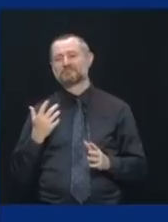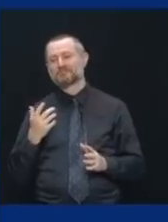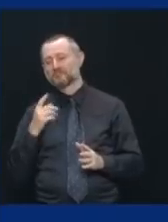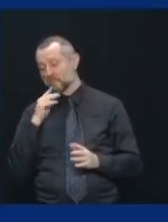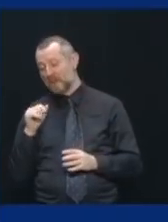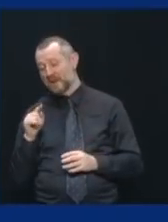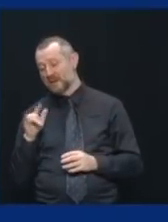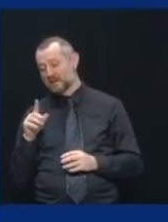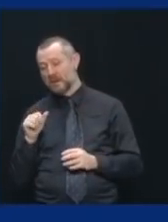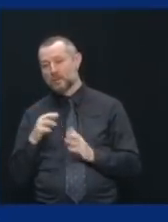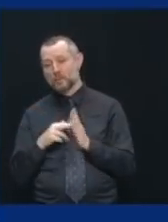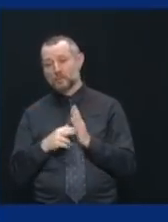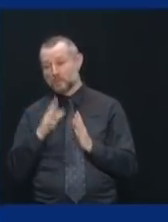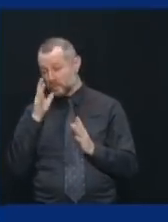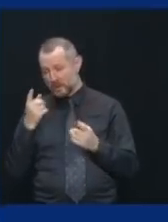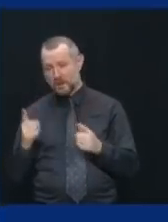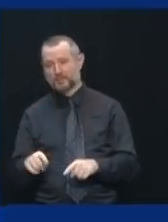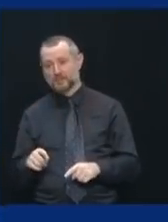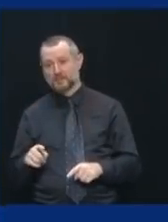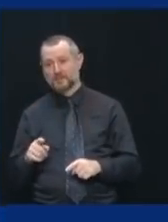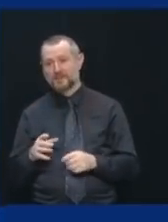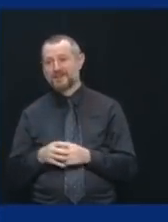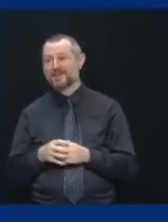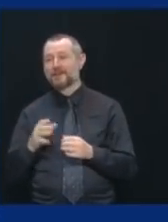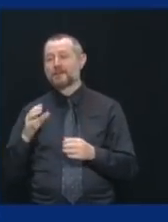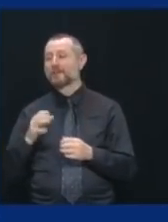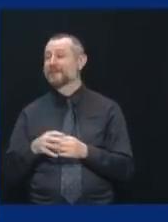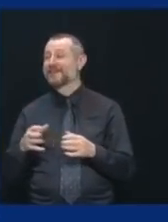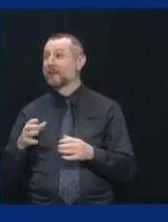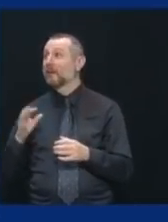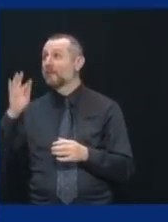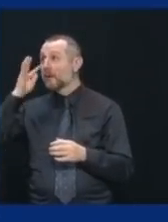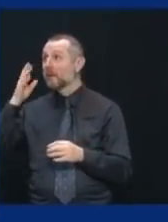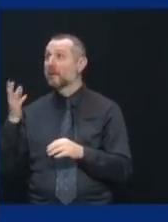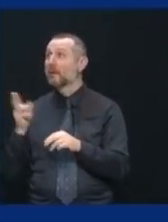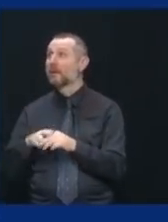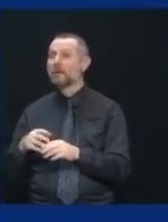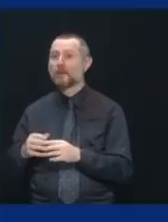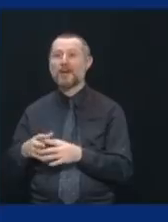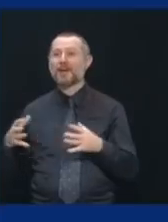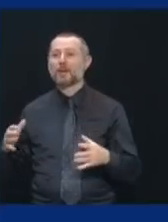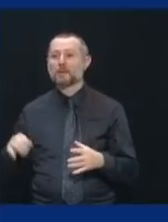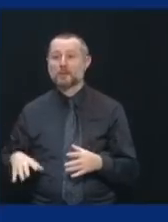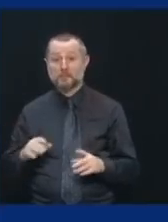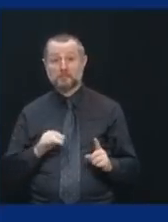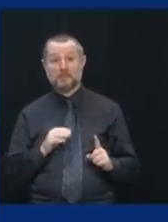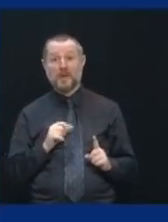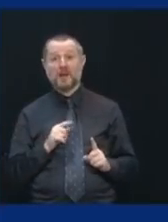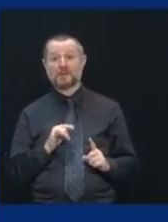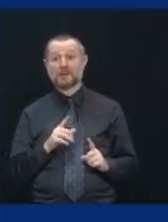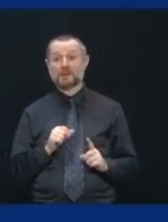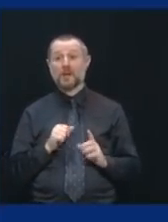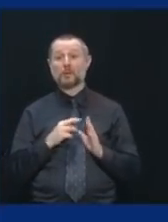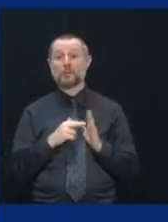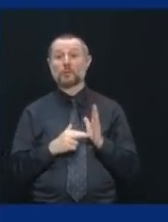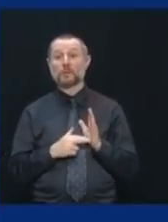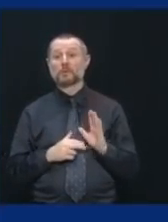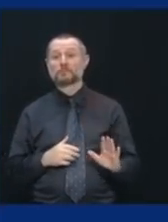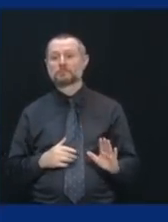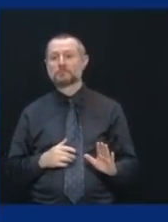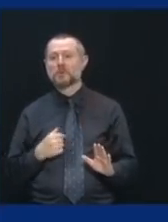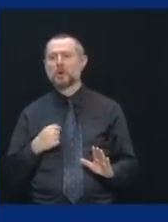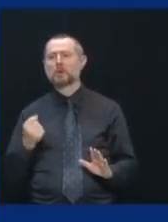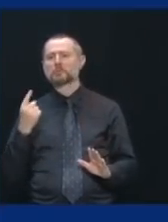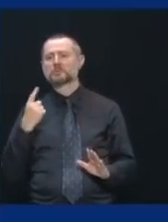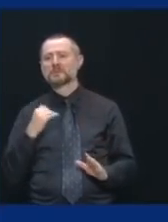increase the supply, and then they never did. And Matilda's rule was understand the reality of the situation.